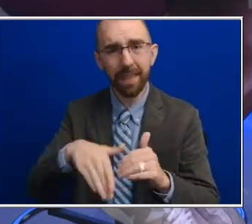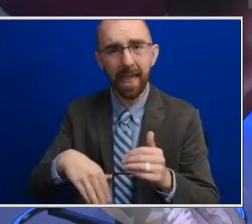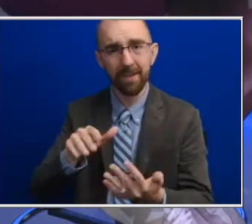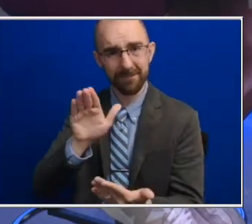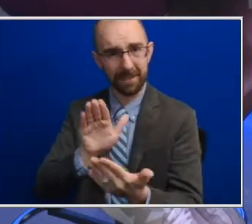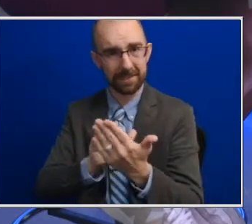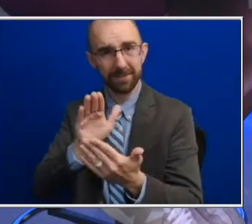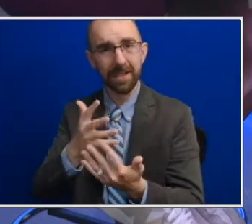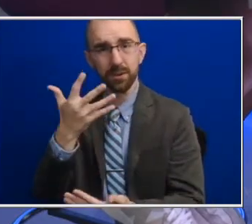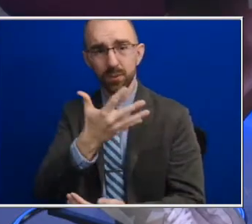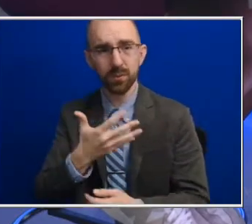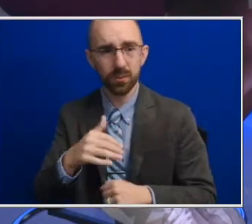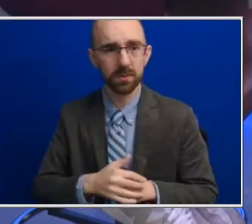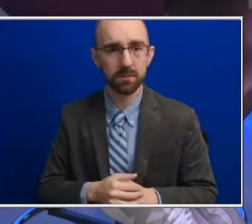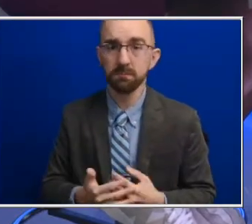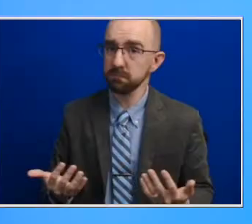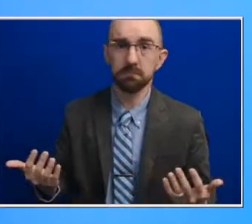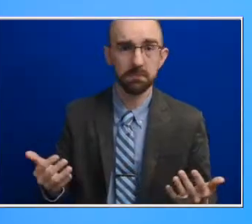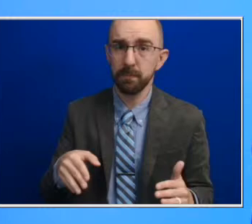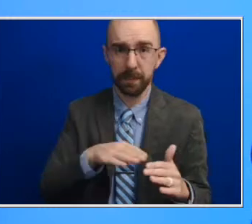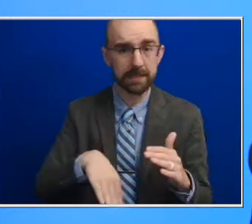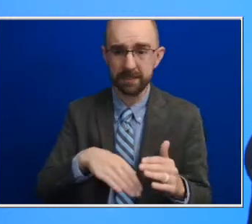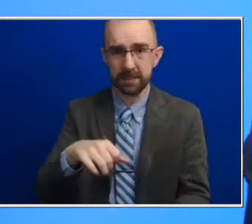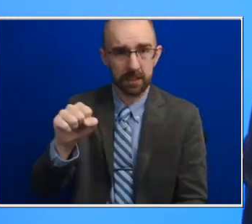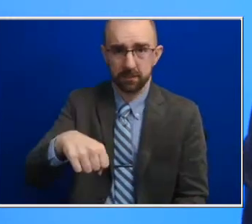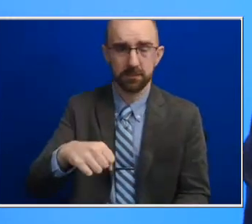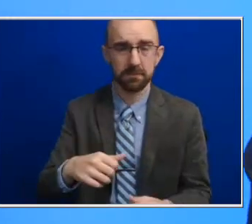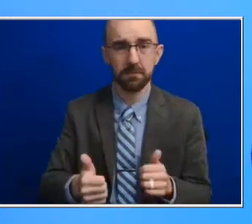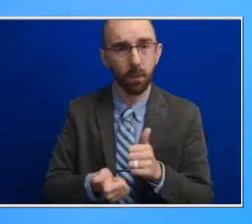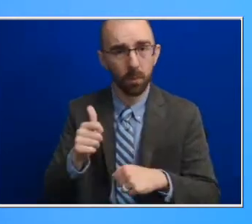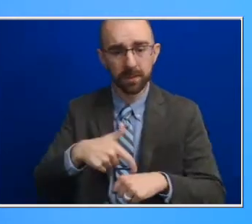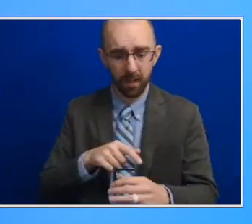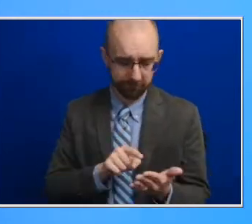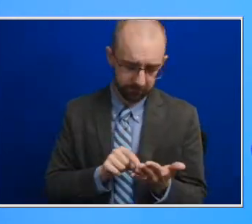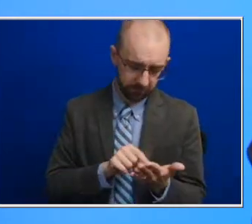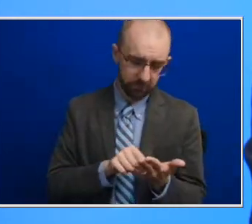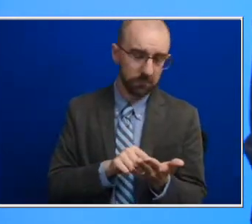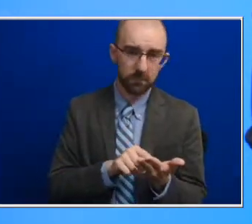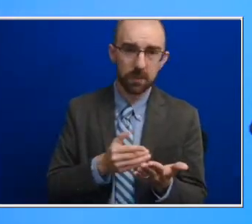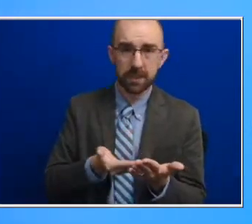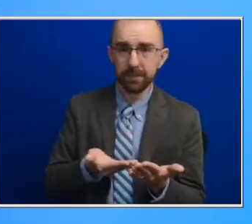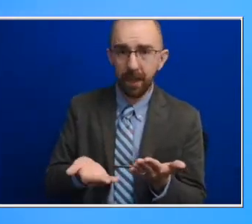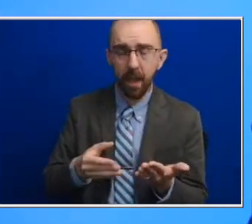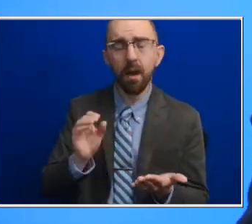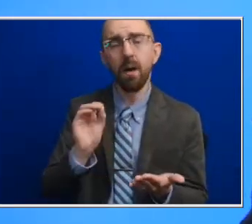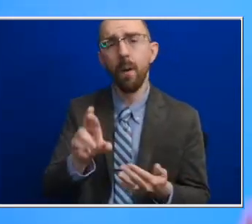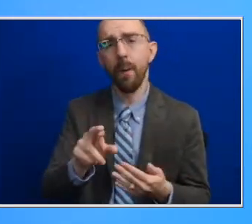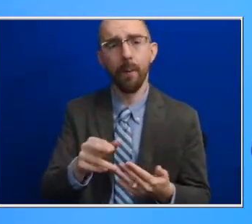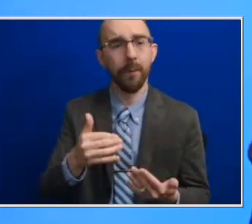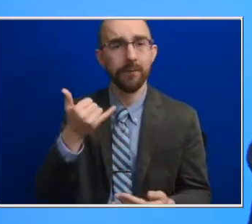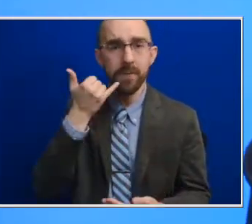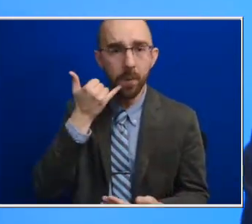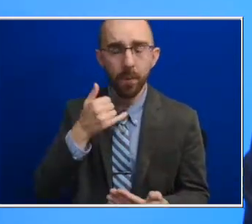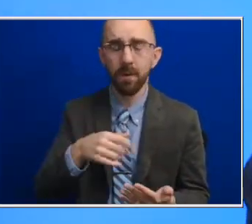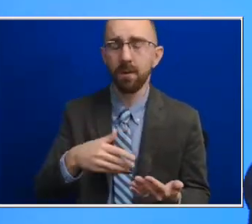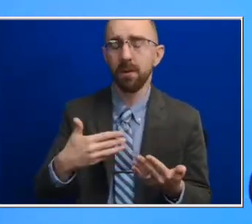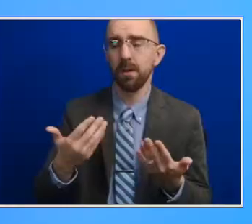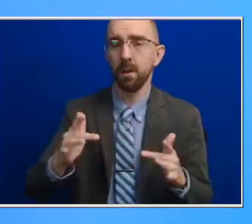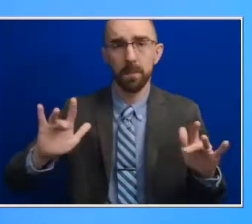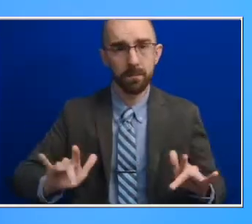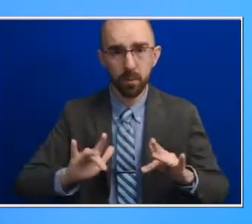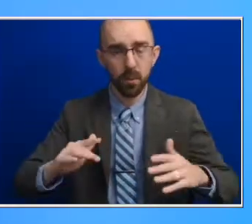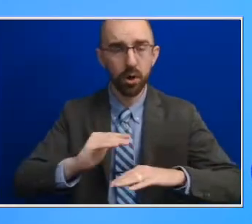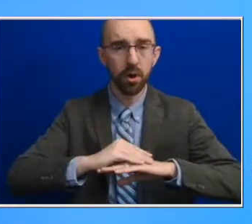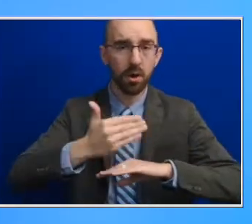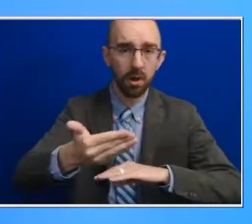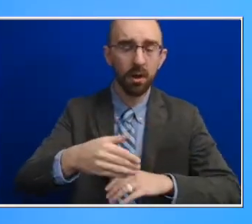Yeah. I mean, basically, yes. I mean, if you spend most of your time interacting with a device, or having interactions, whether it's your phone or a computer or via text